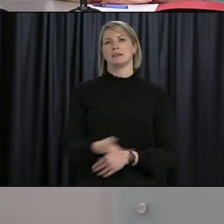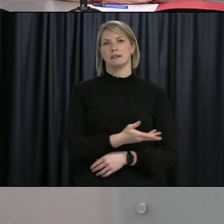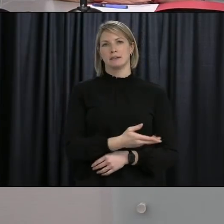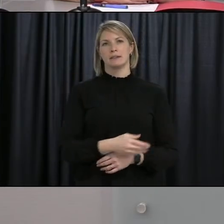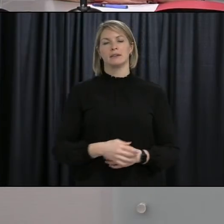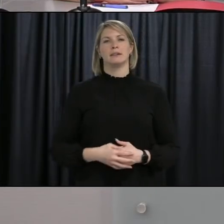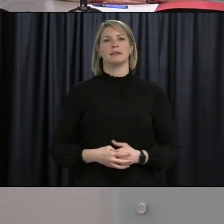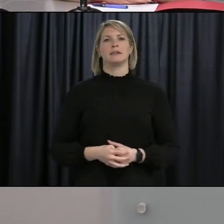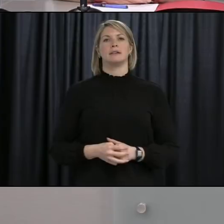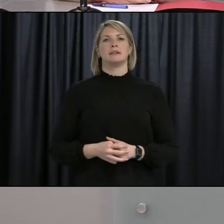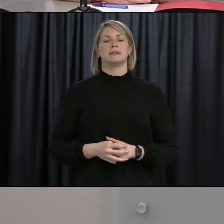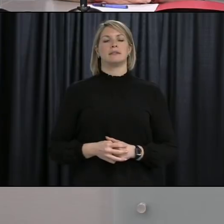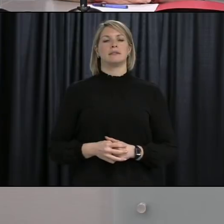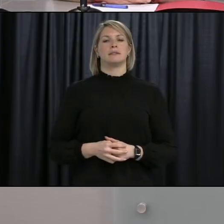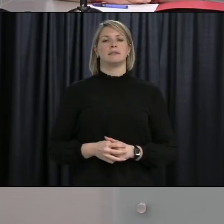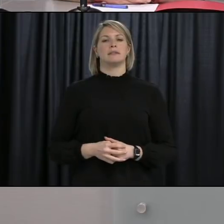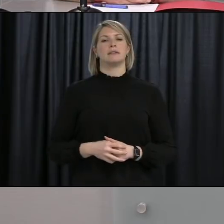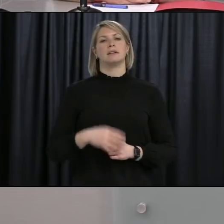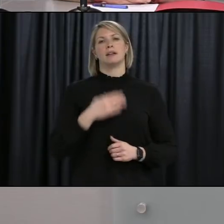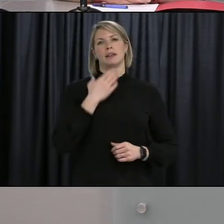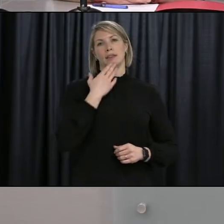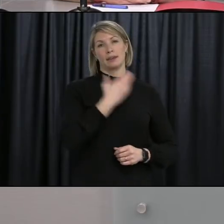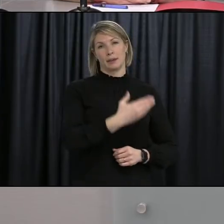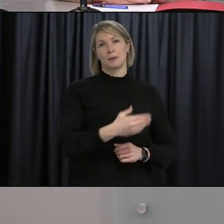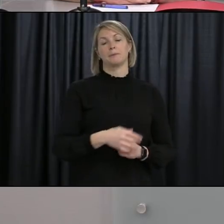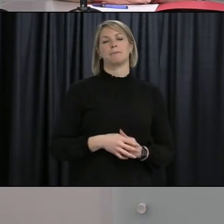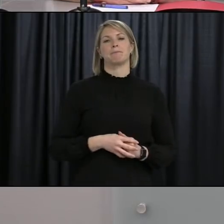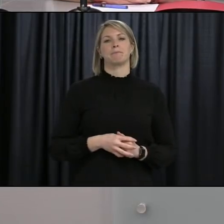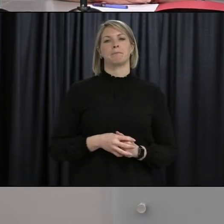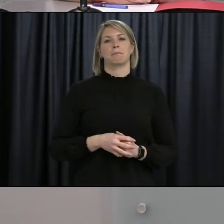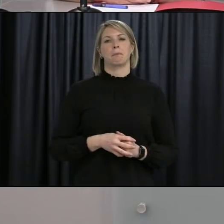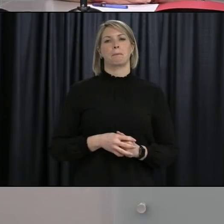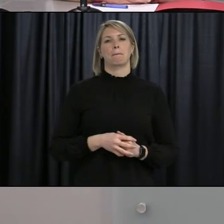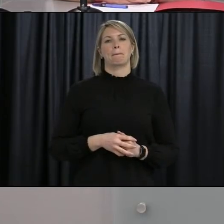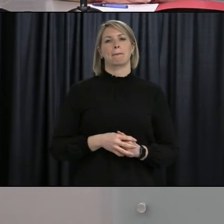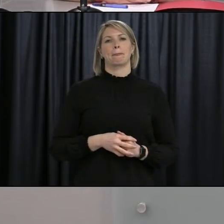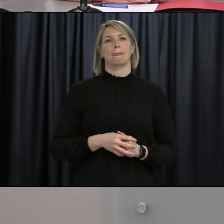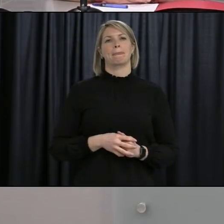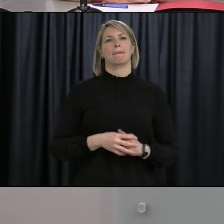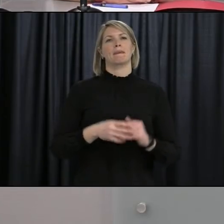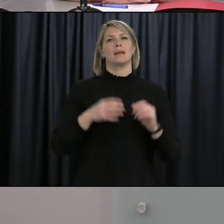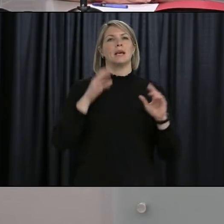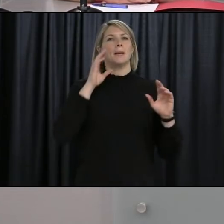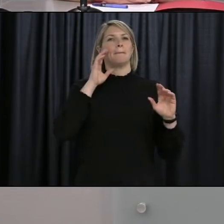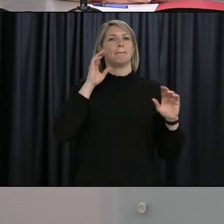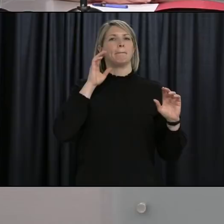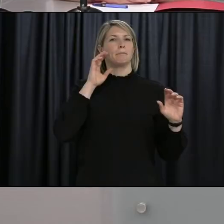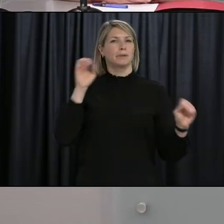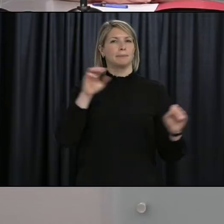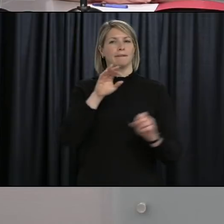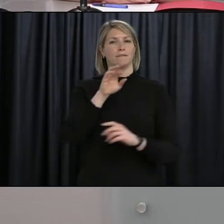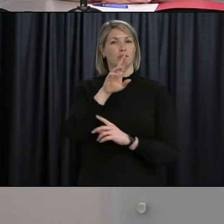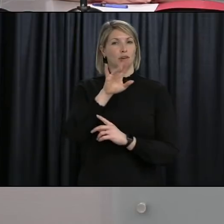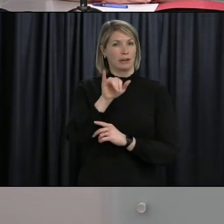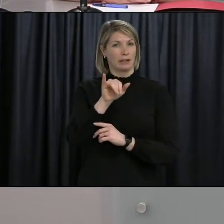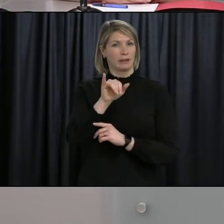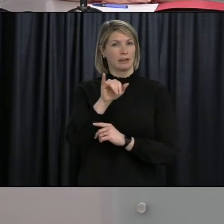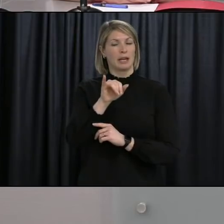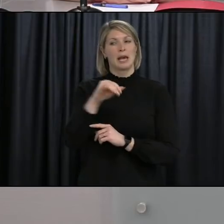ahead. Thank you. Mr. Fury, you just said that you've left the campaign trail as well as Minister Haggie